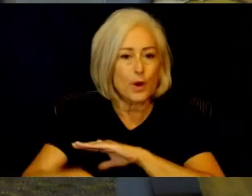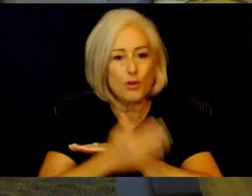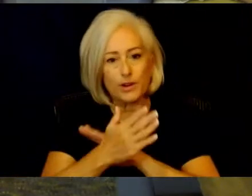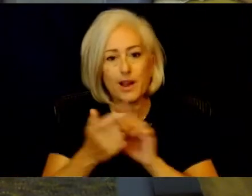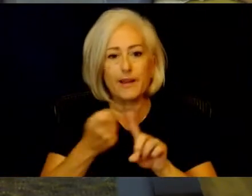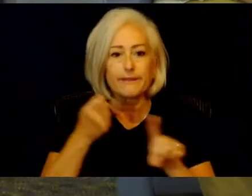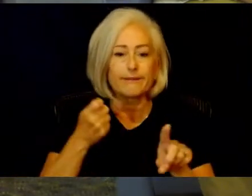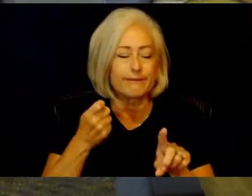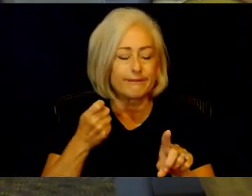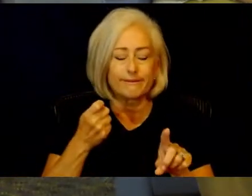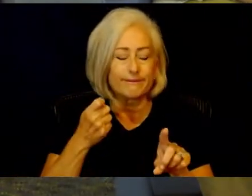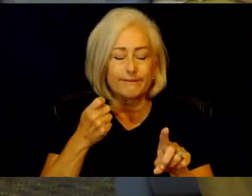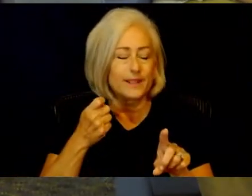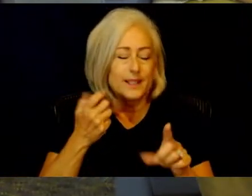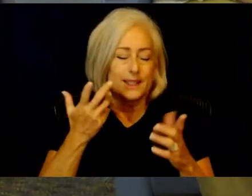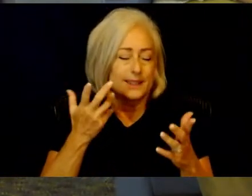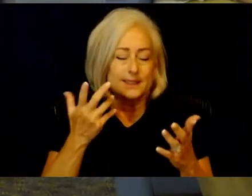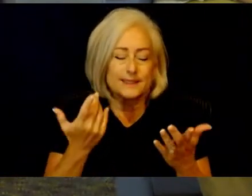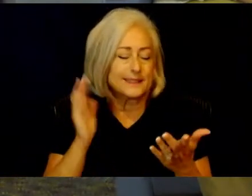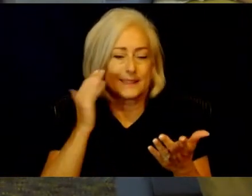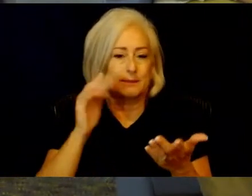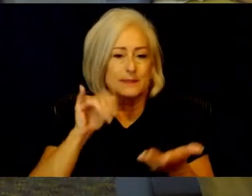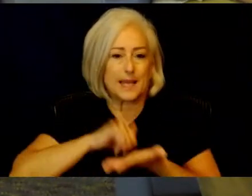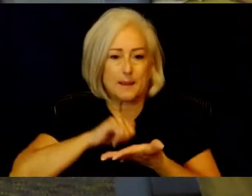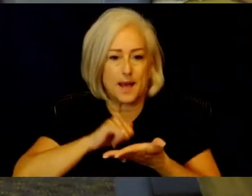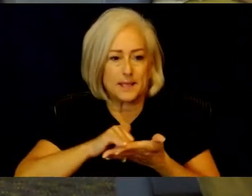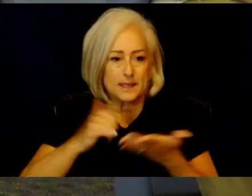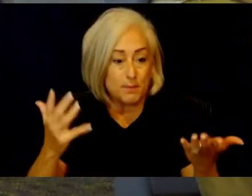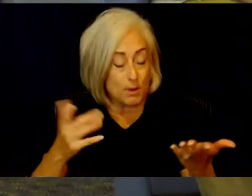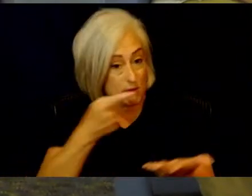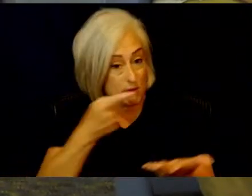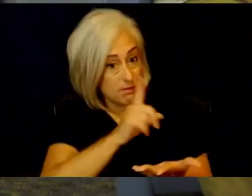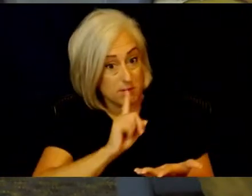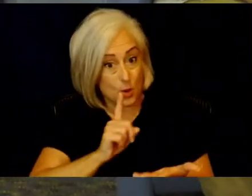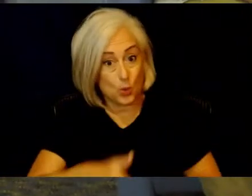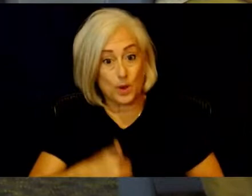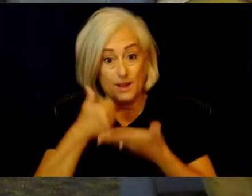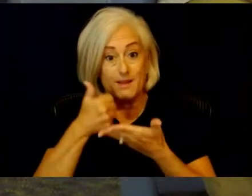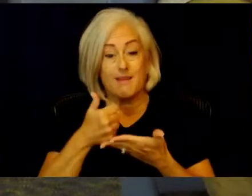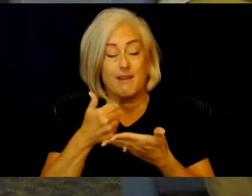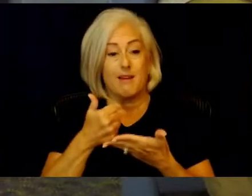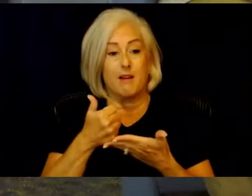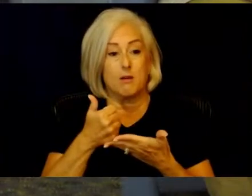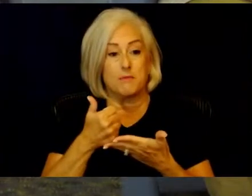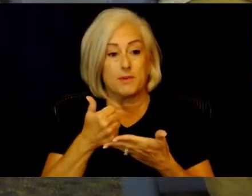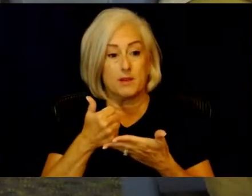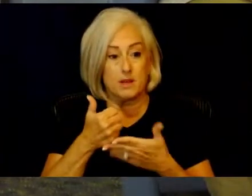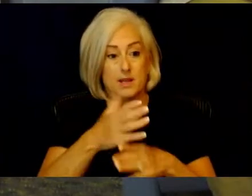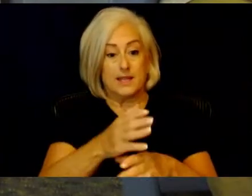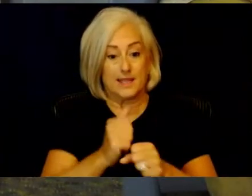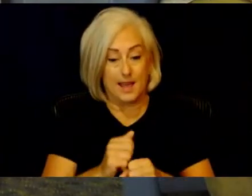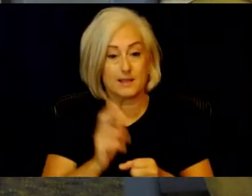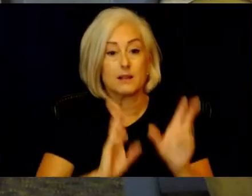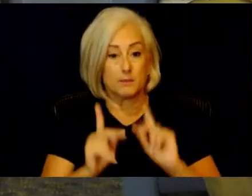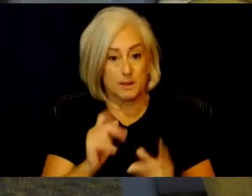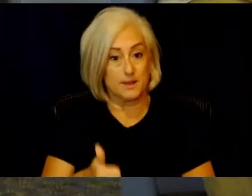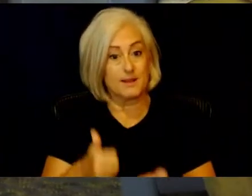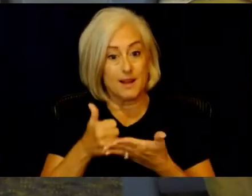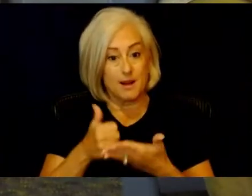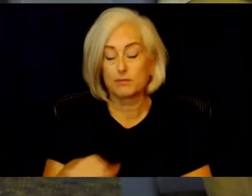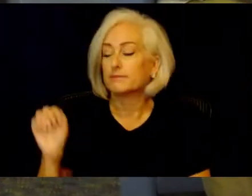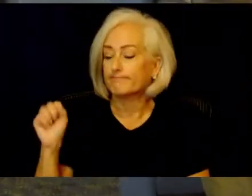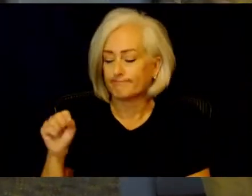just seems almost impossible nowadays. So this must really help you get patients help. Right, absolutely. I think